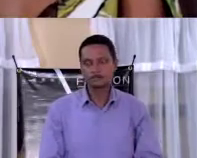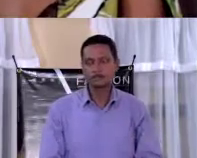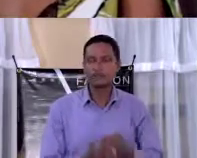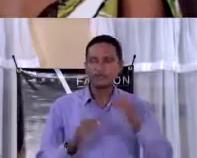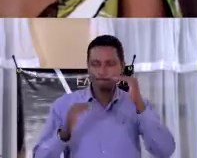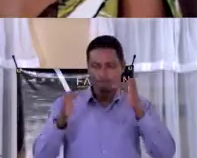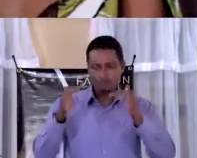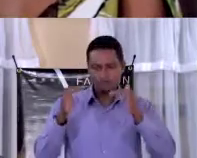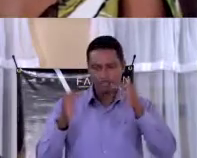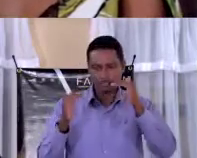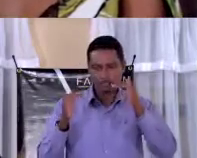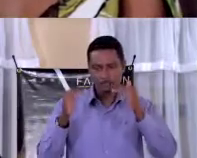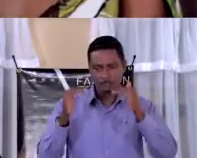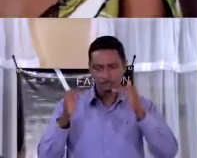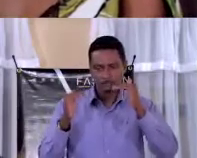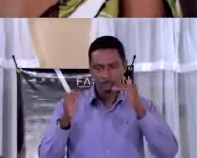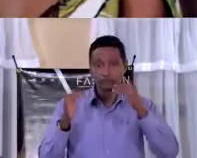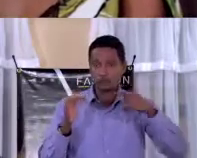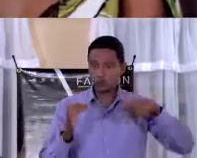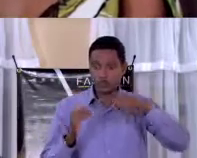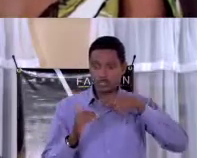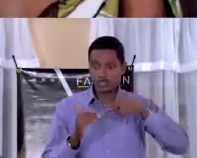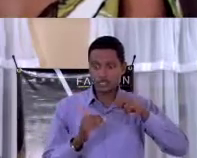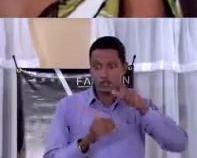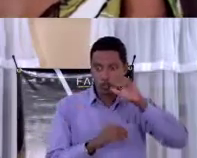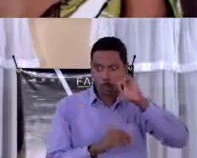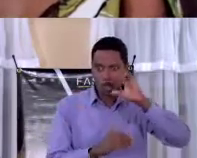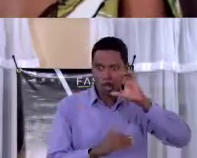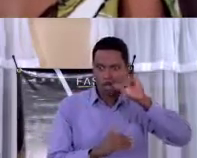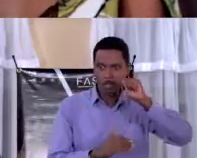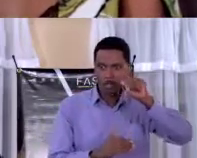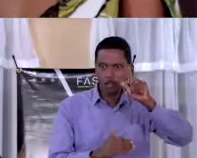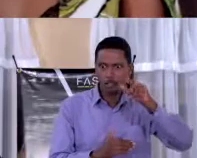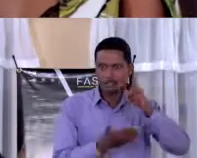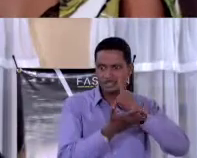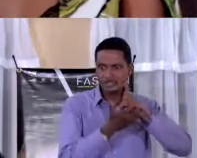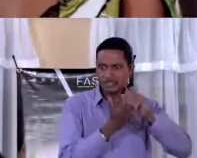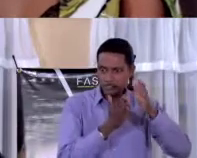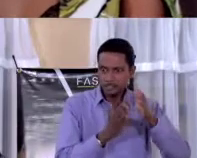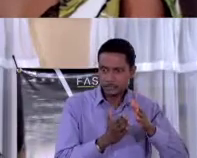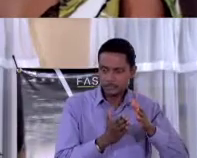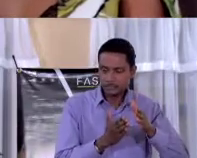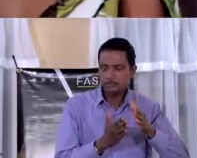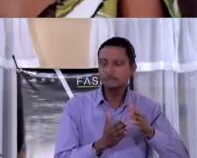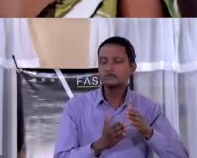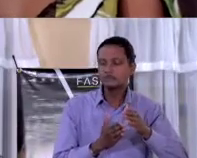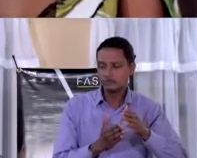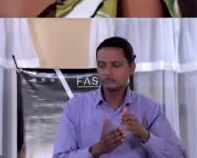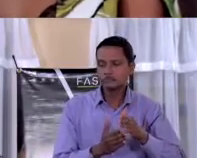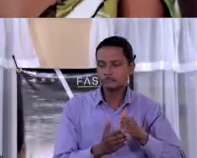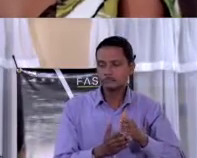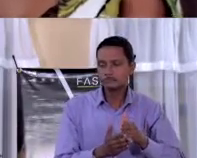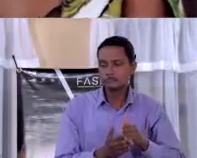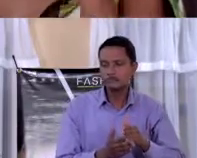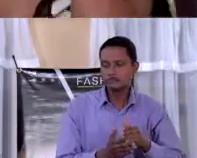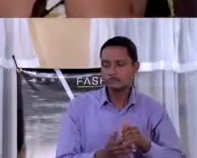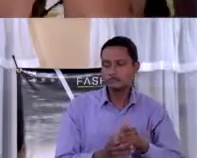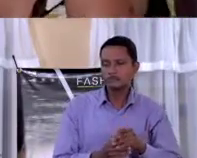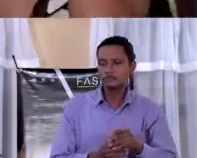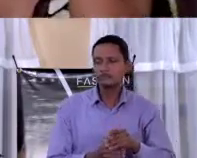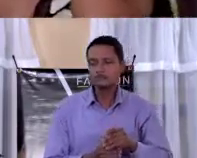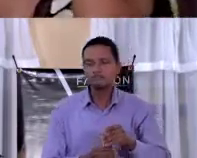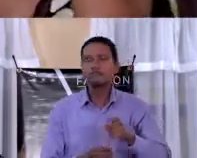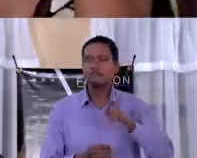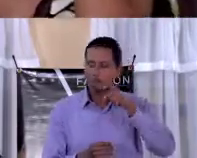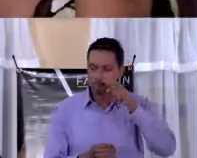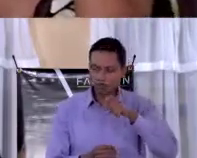delicate balance is where we as local designers or members of the local fashion industry would